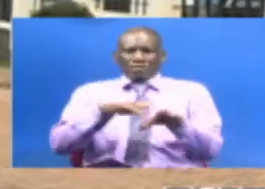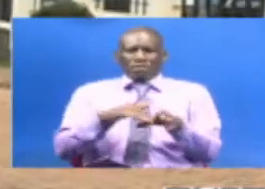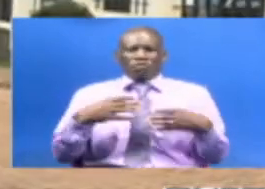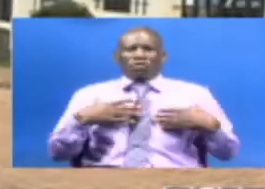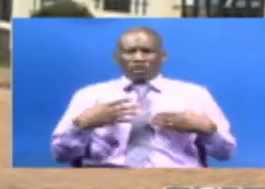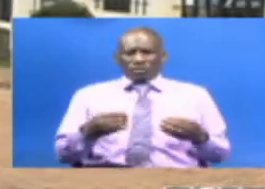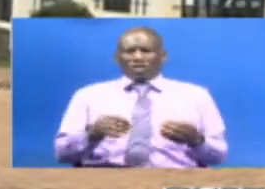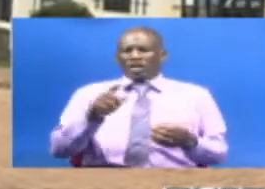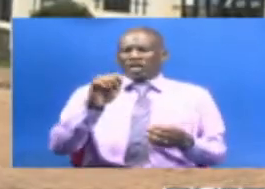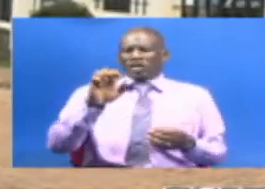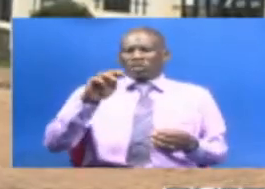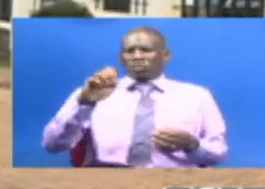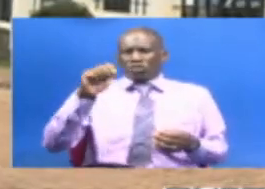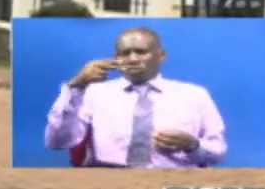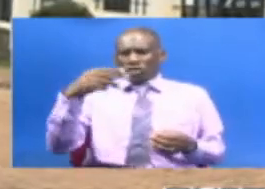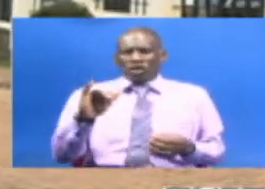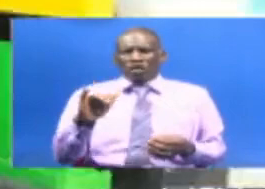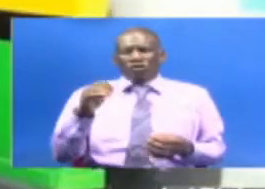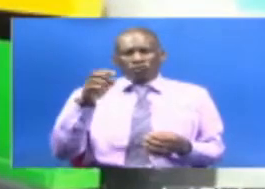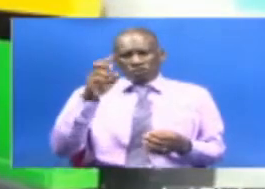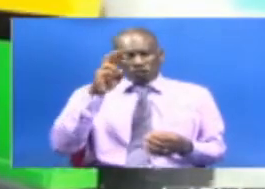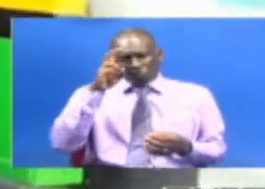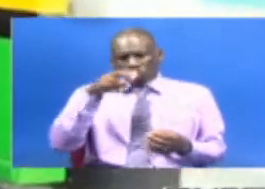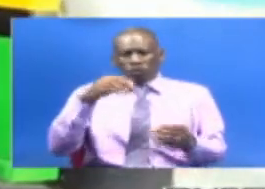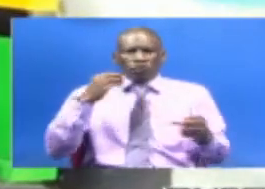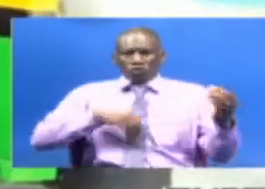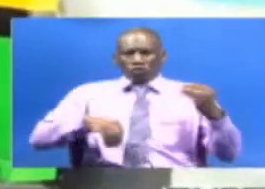Ombati, on allegations of corruption.